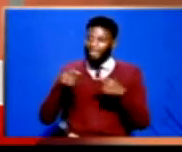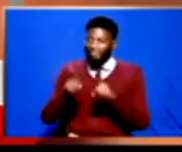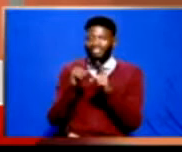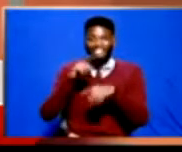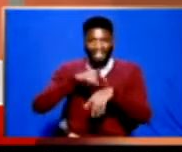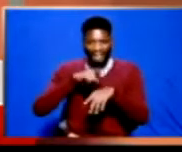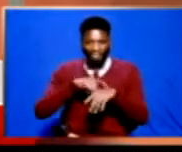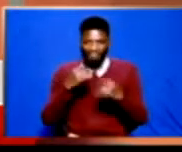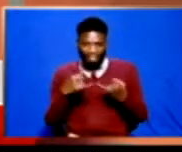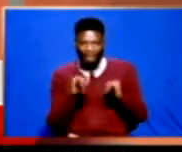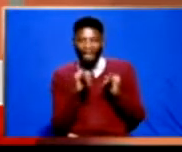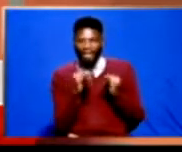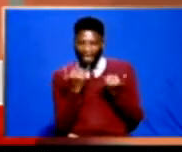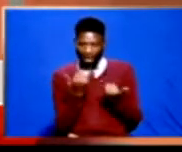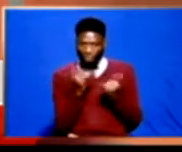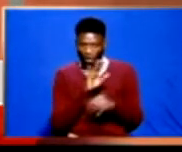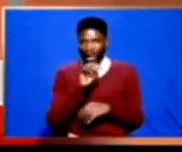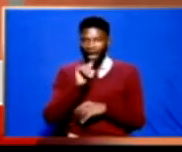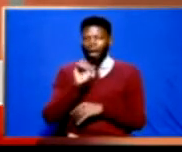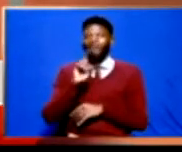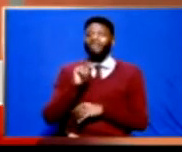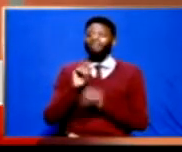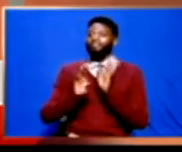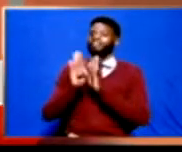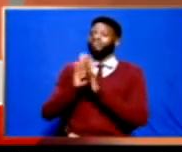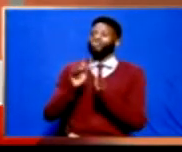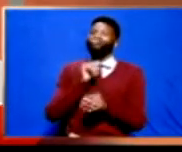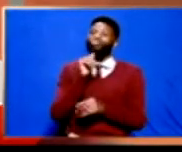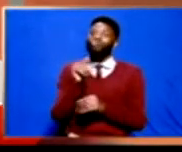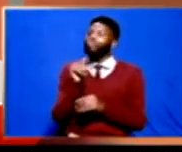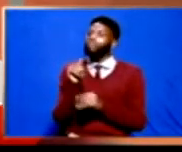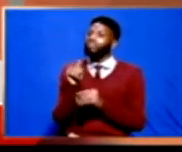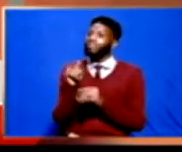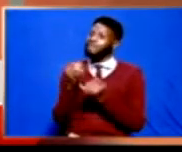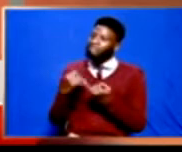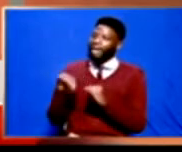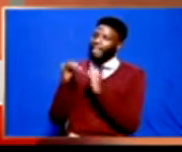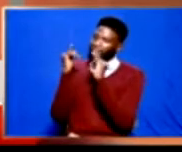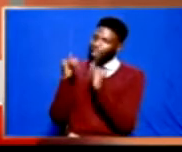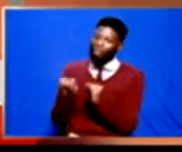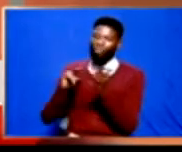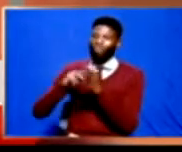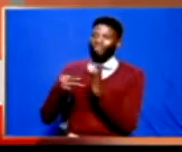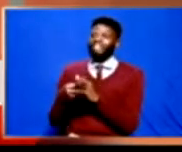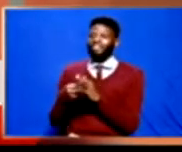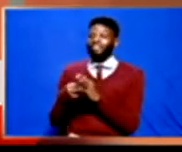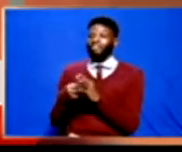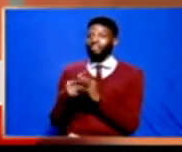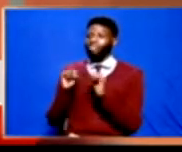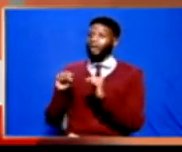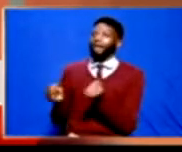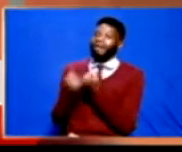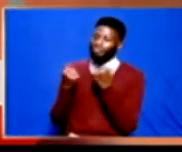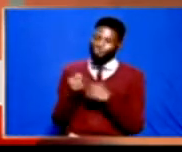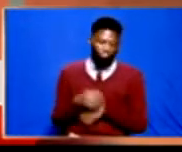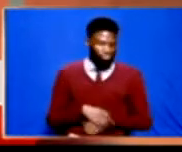developing the current assets that they have instead of investing them on new potential projects like us would happen usually.